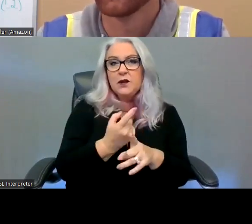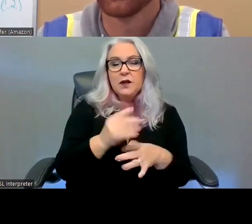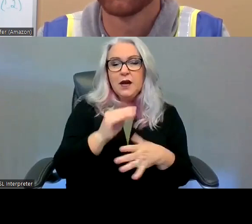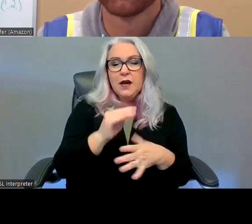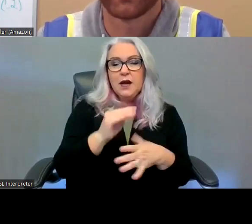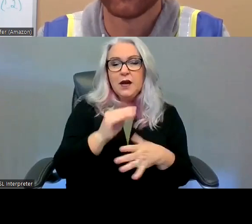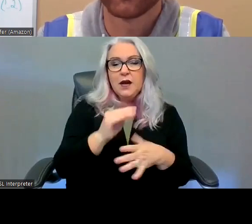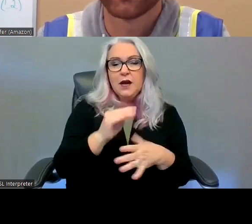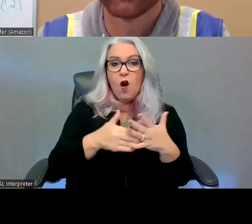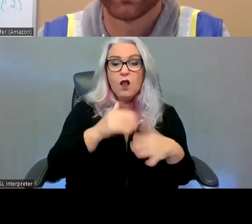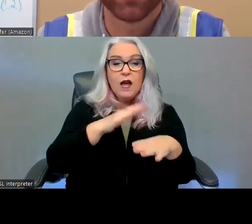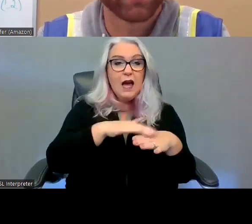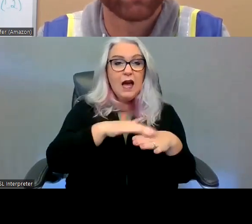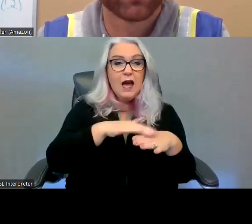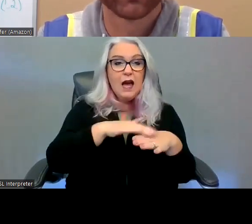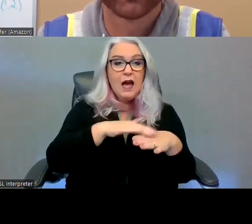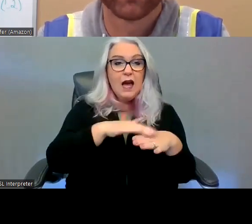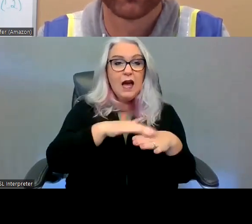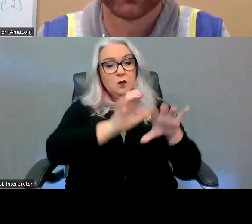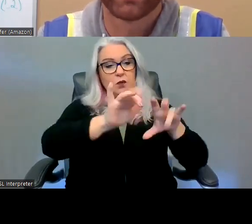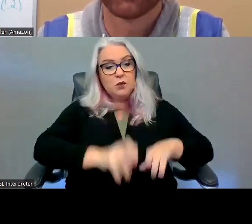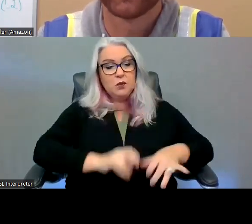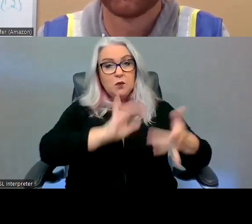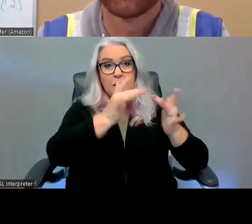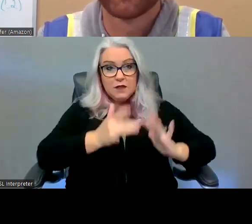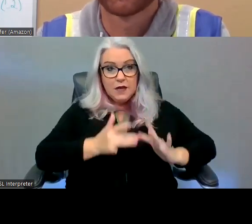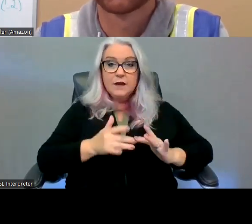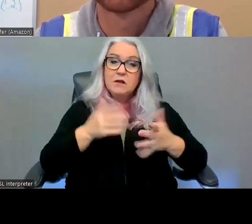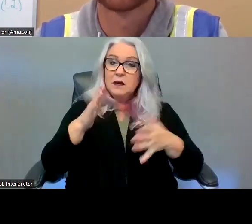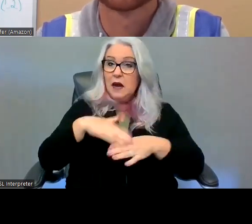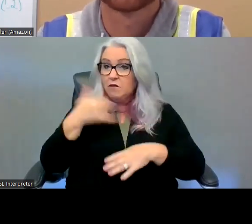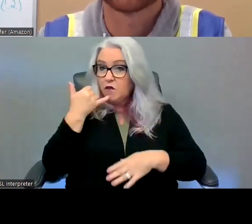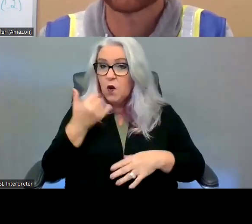the website through your phone or tablet.